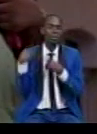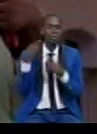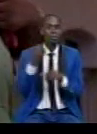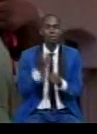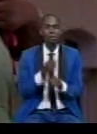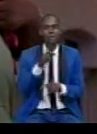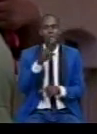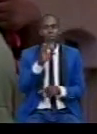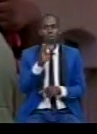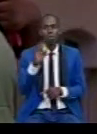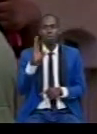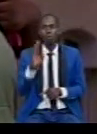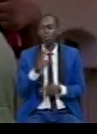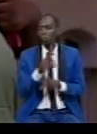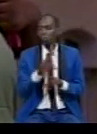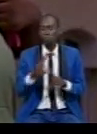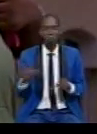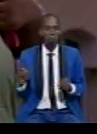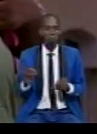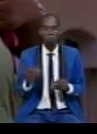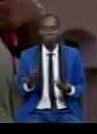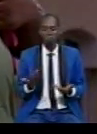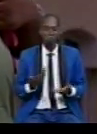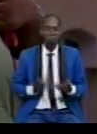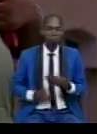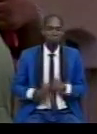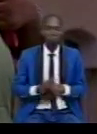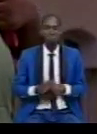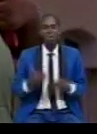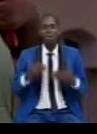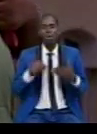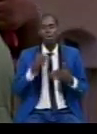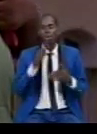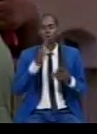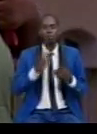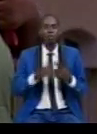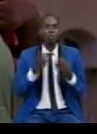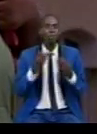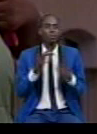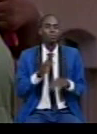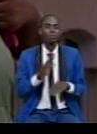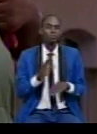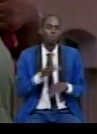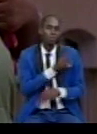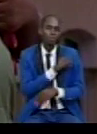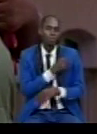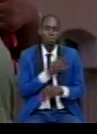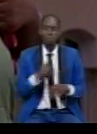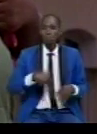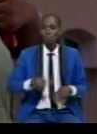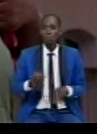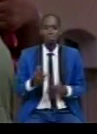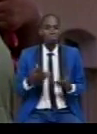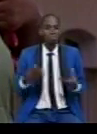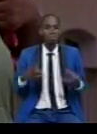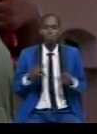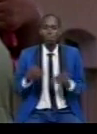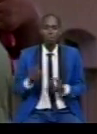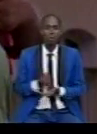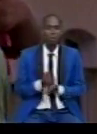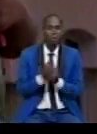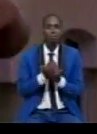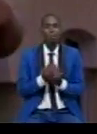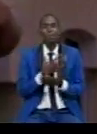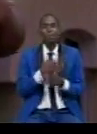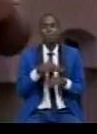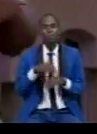2009. There is no solution. I went to so many hospitals. There is no solution. At last, they now advised me